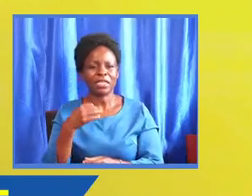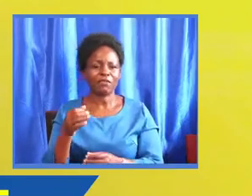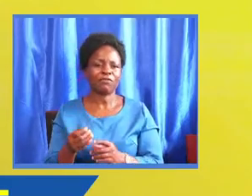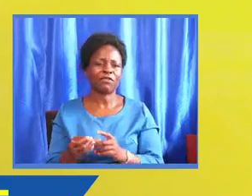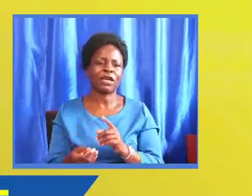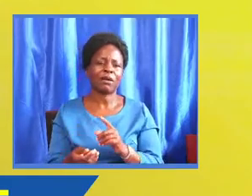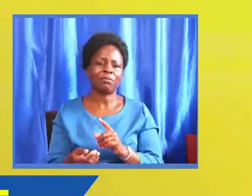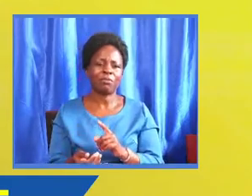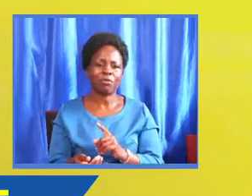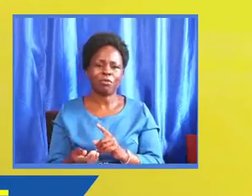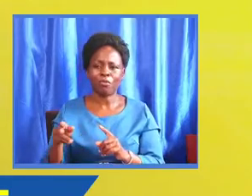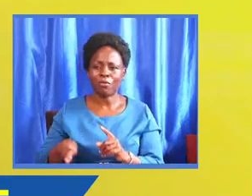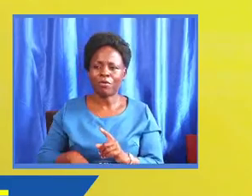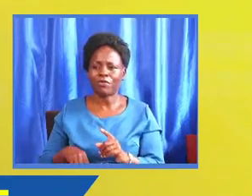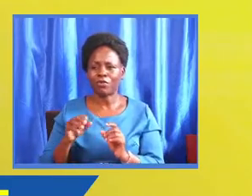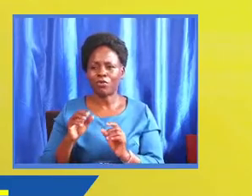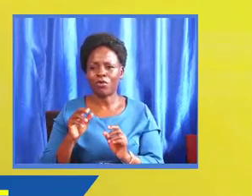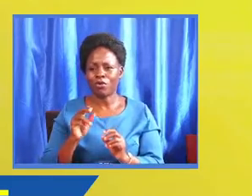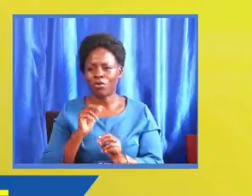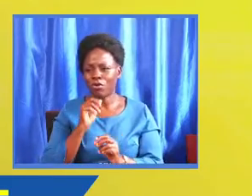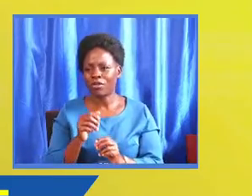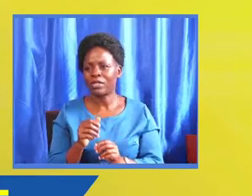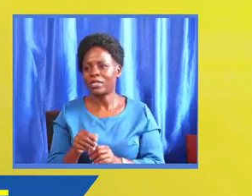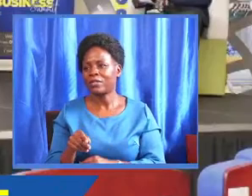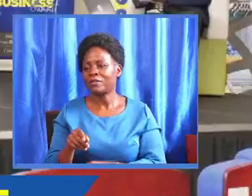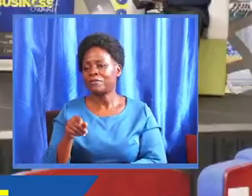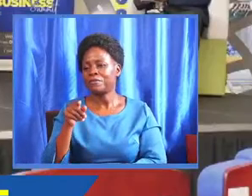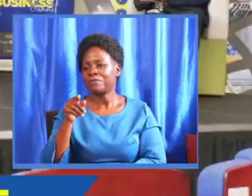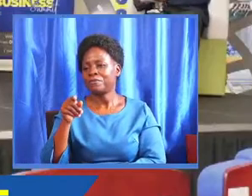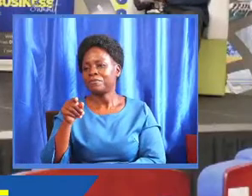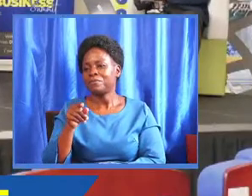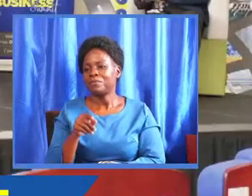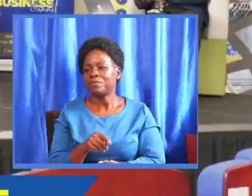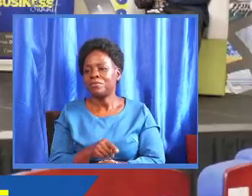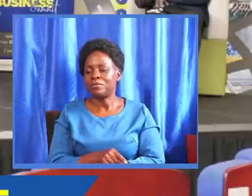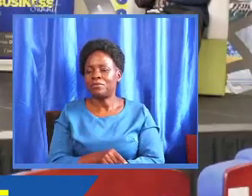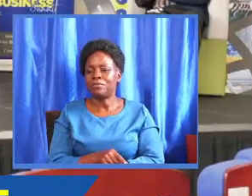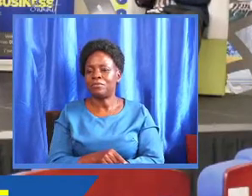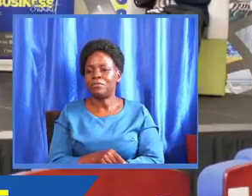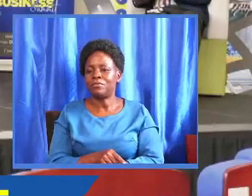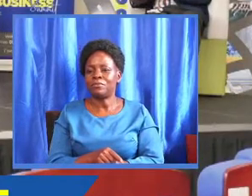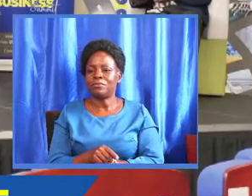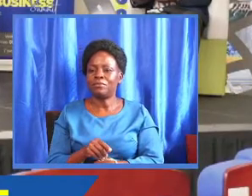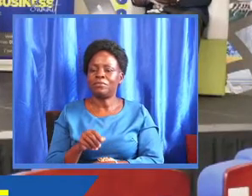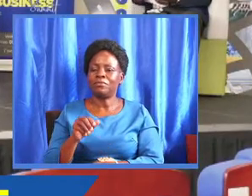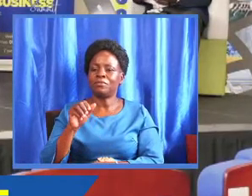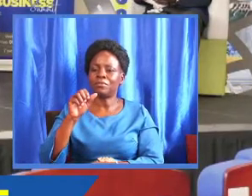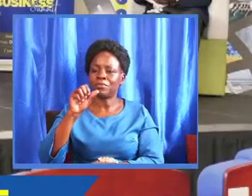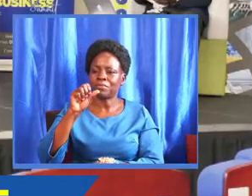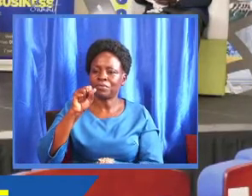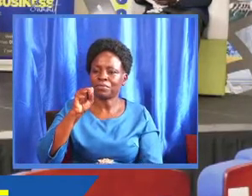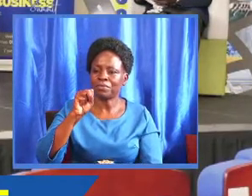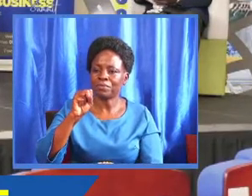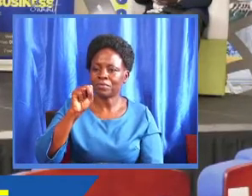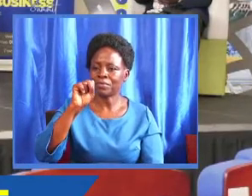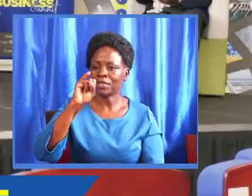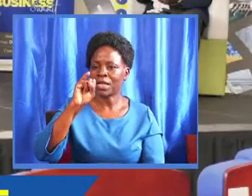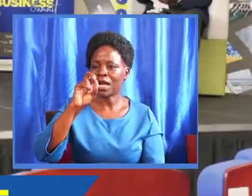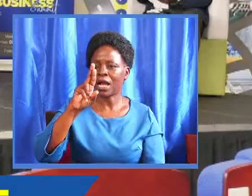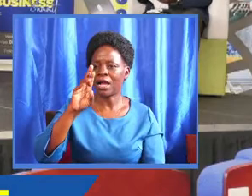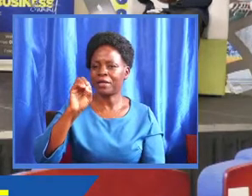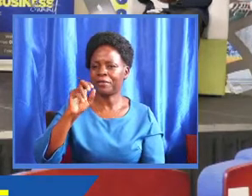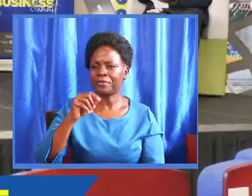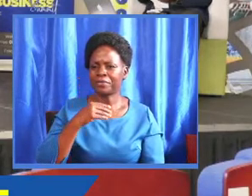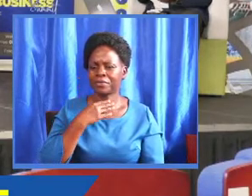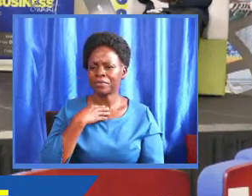not. Thank you so much. Yeah. Judy Rugasira, Managing Director, Knight Frank. Irene Bawazi. Thank you, Frank. I just